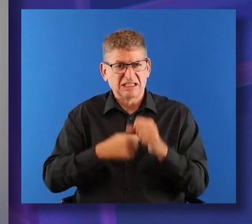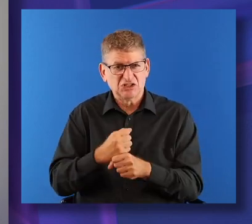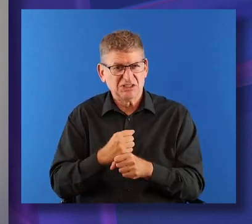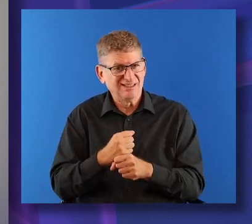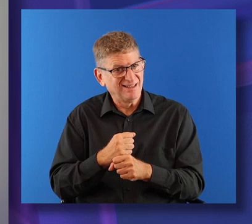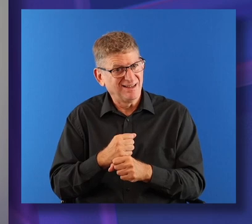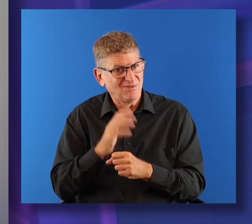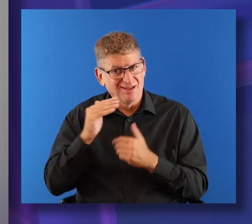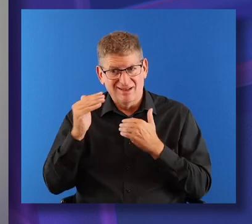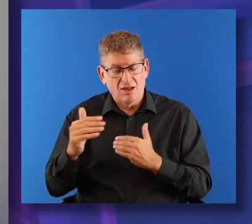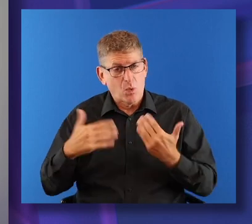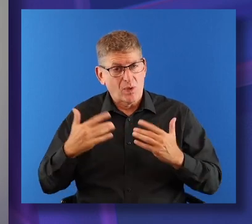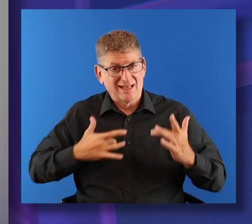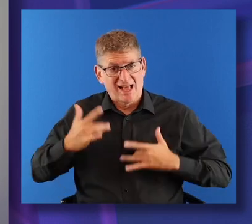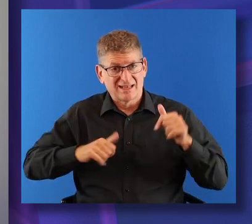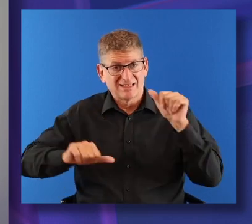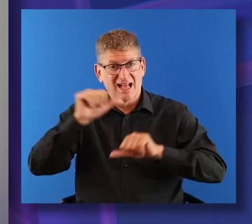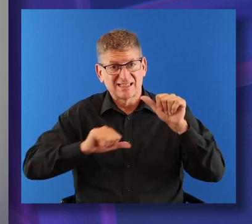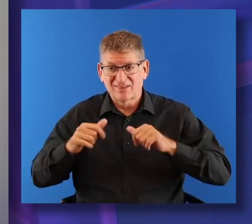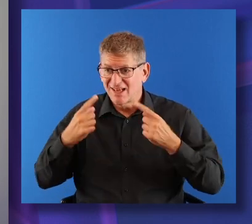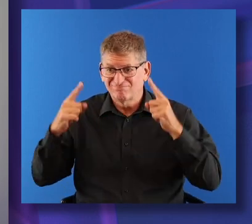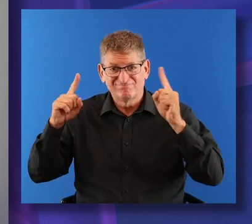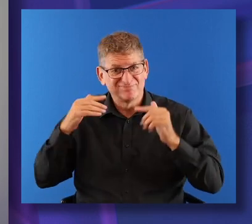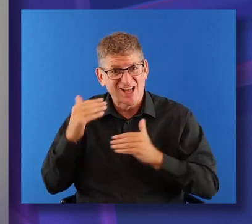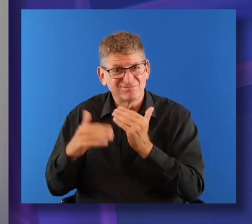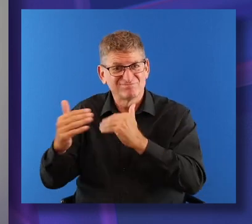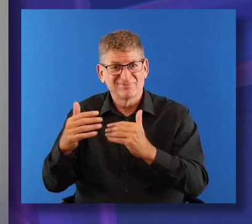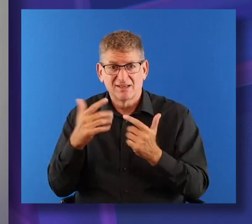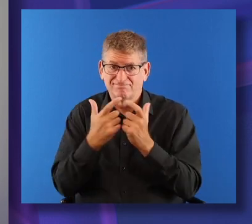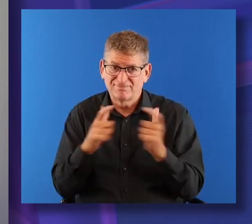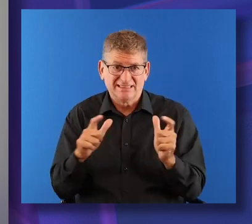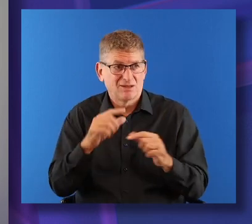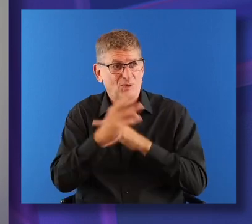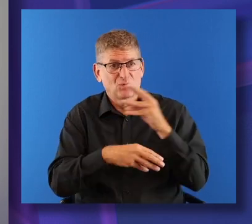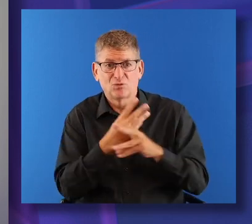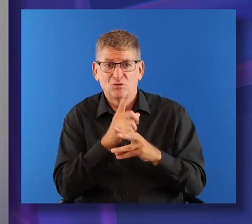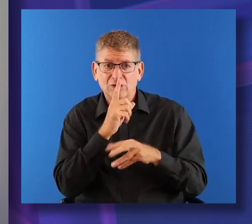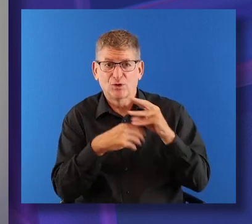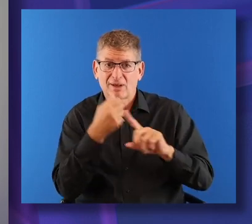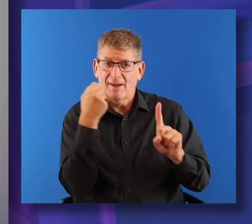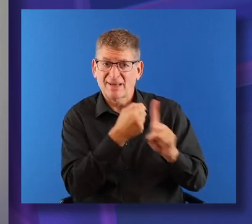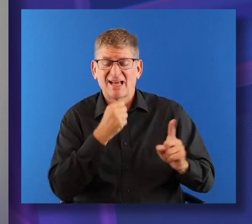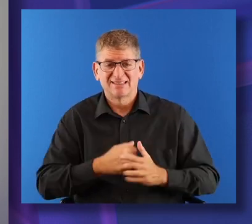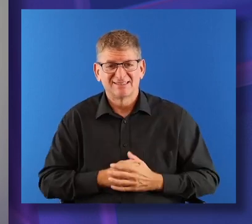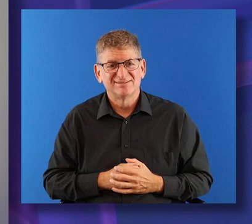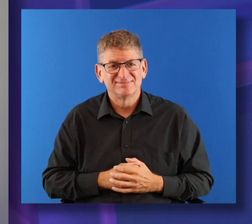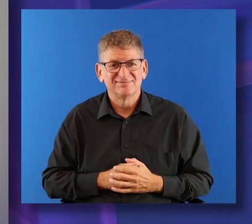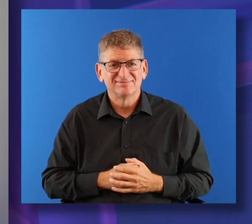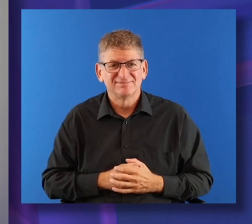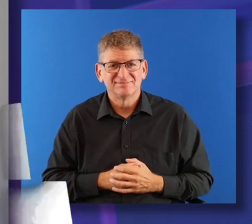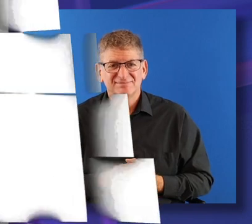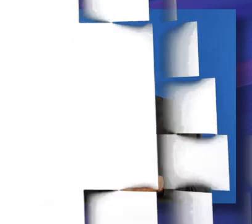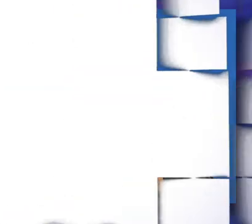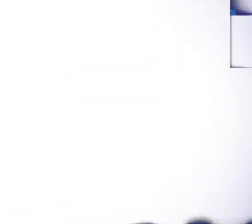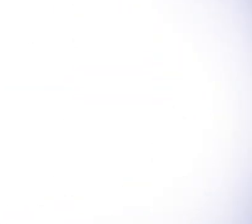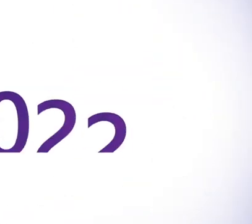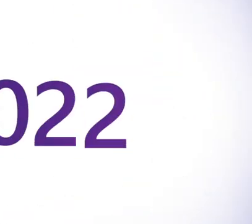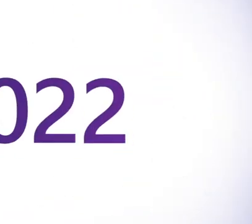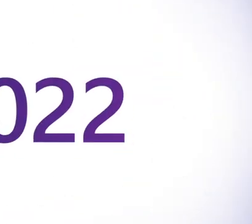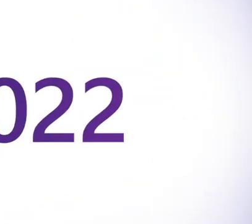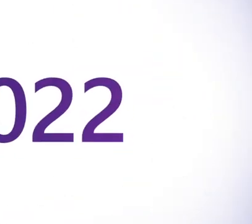10 years will be a period of exciting scientific advances and significant real-world impact.